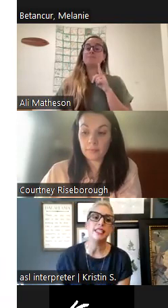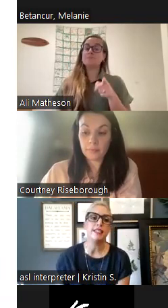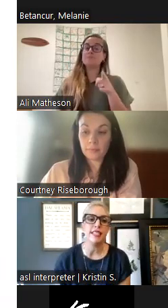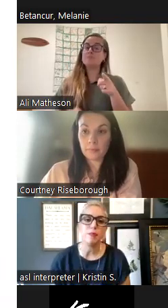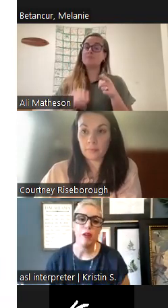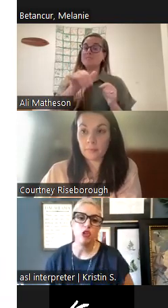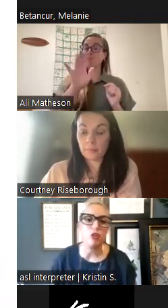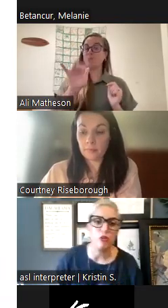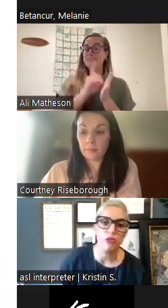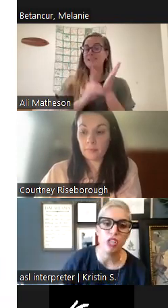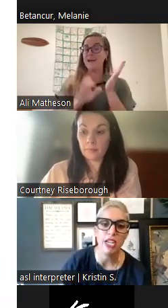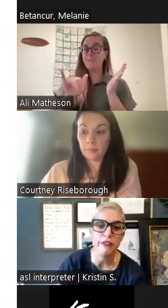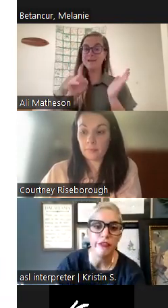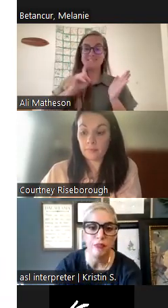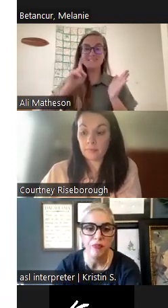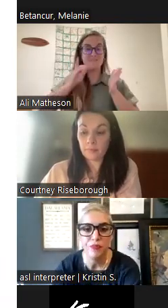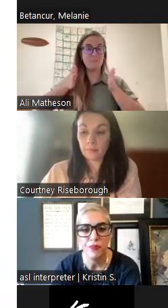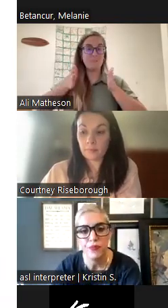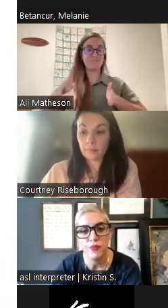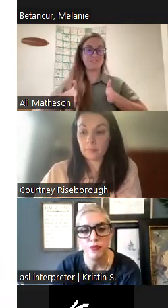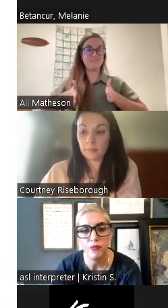of leads to this power struggle through their life.